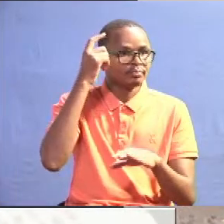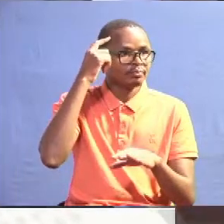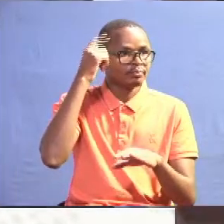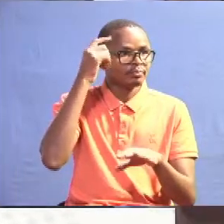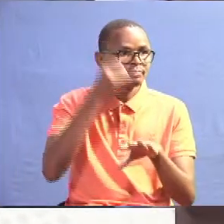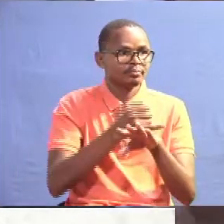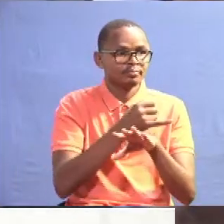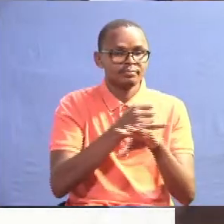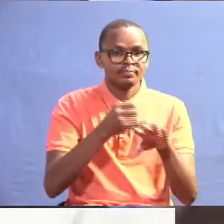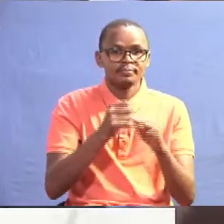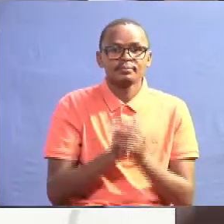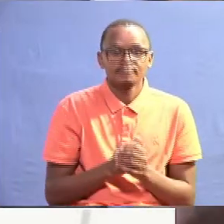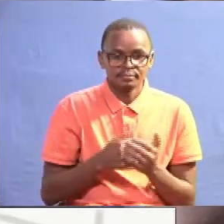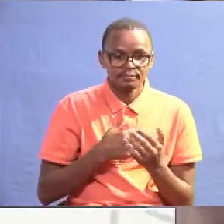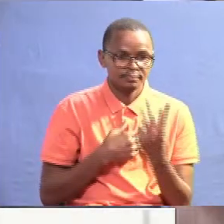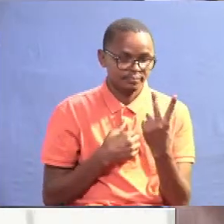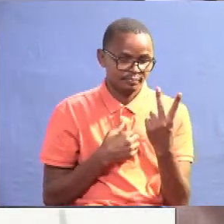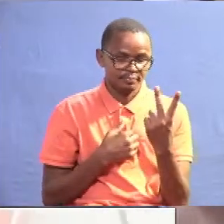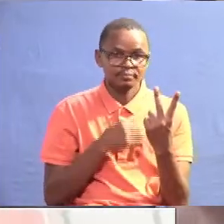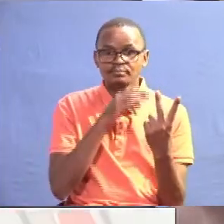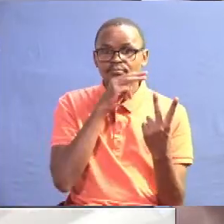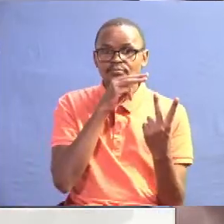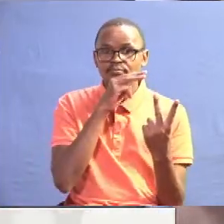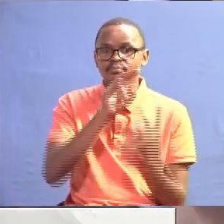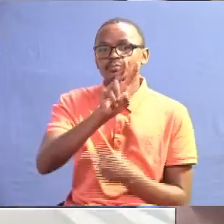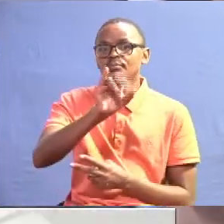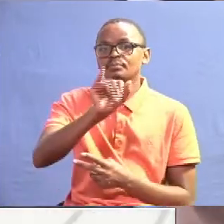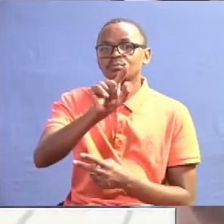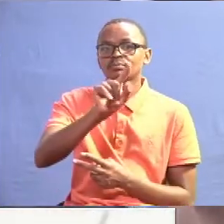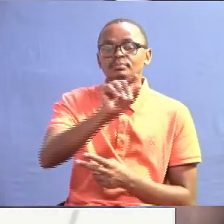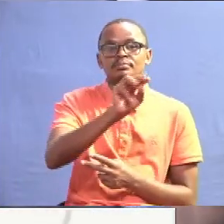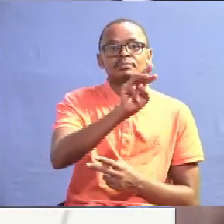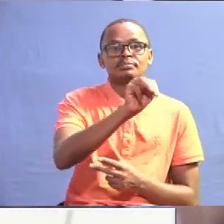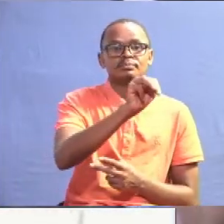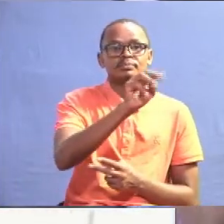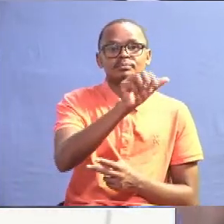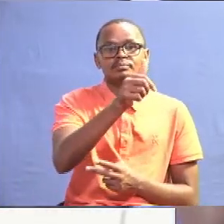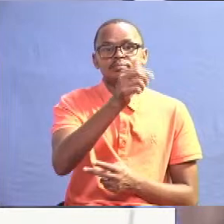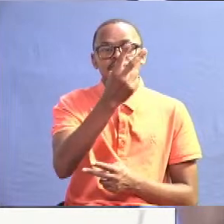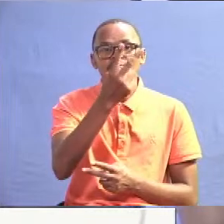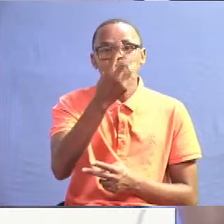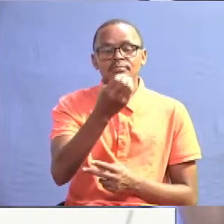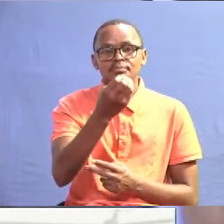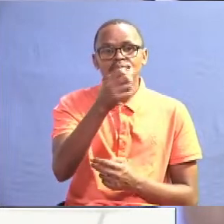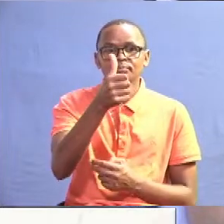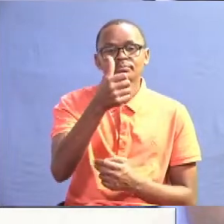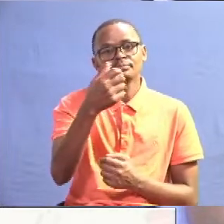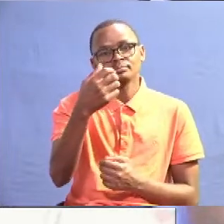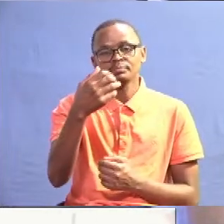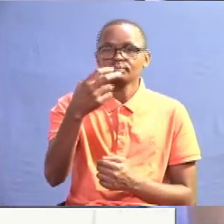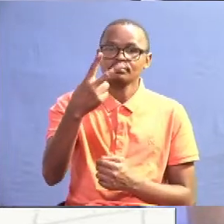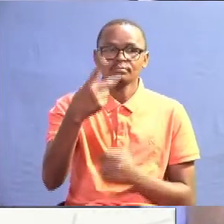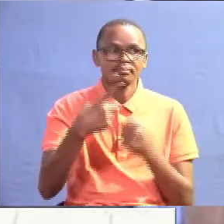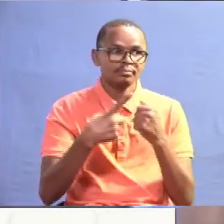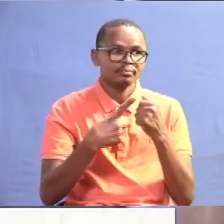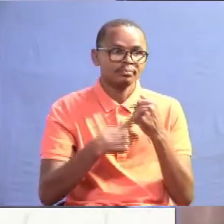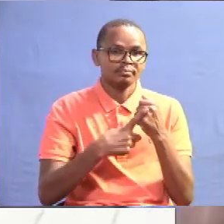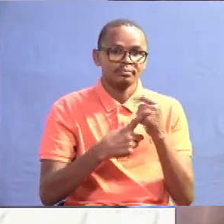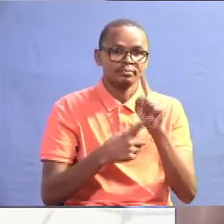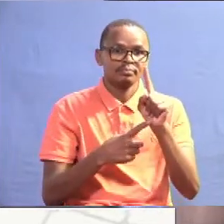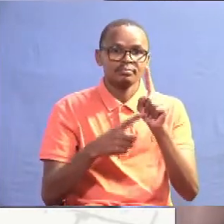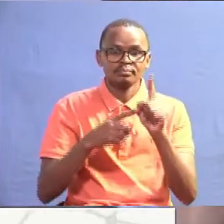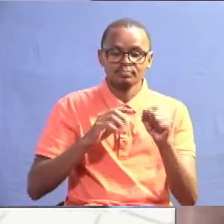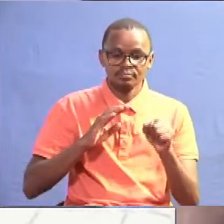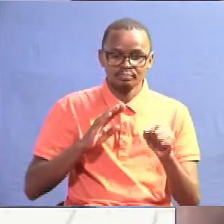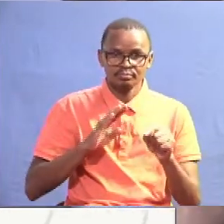injuries. We had 2 male victims, one aged 20, another one 26. One of the bodies